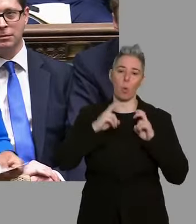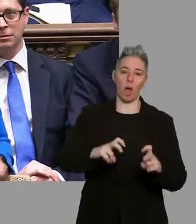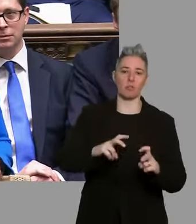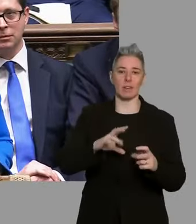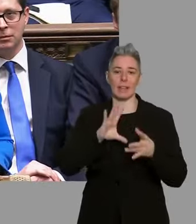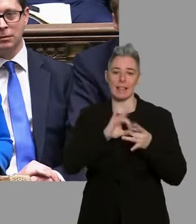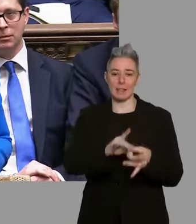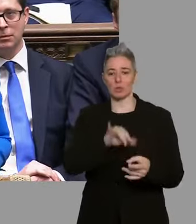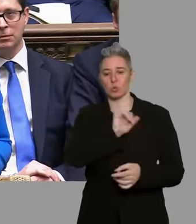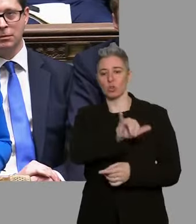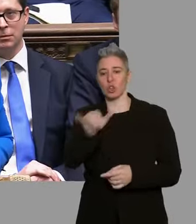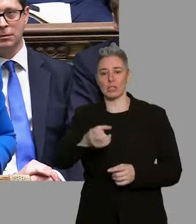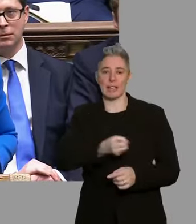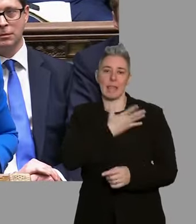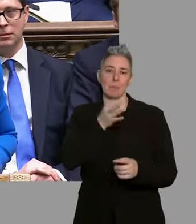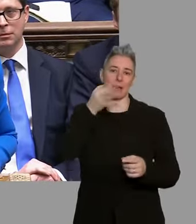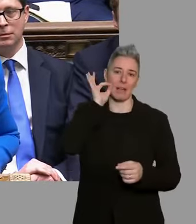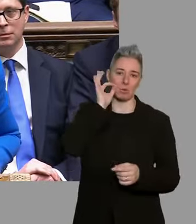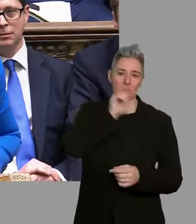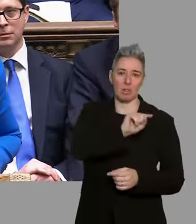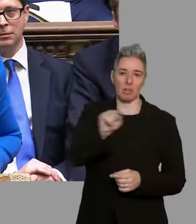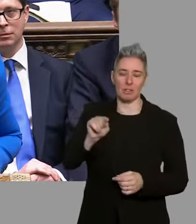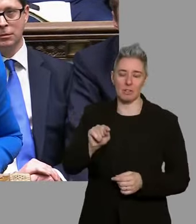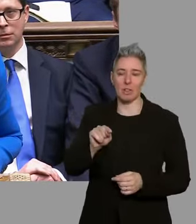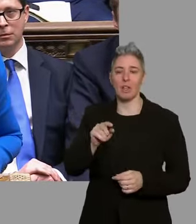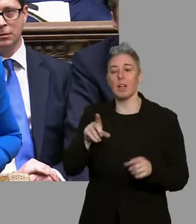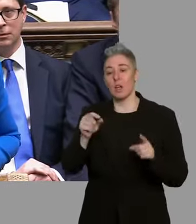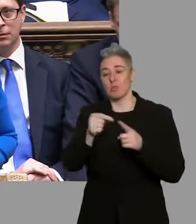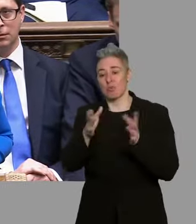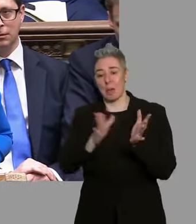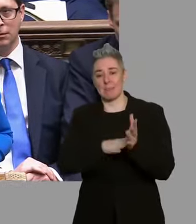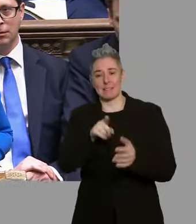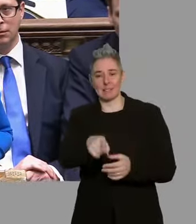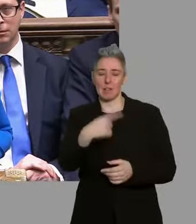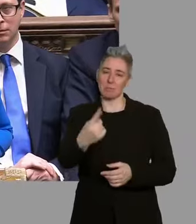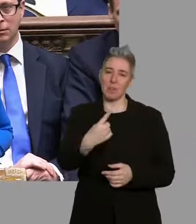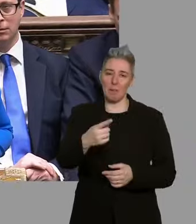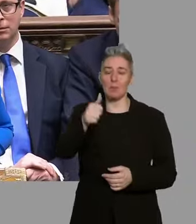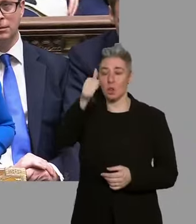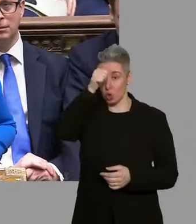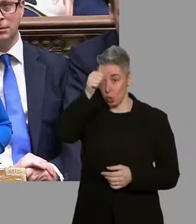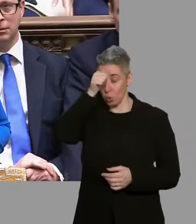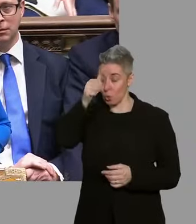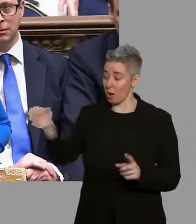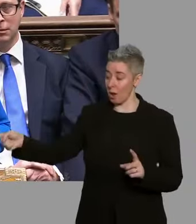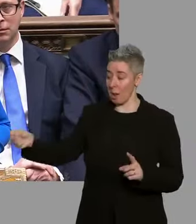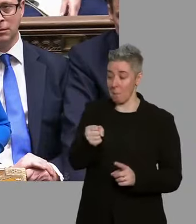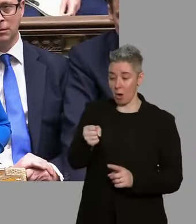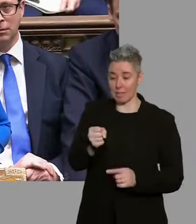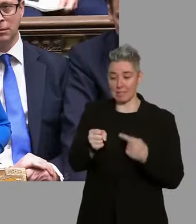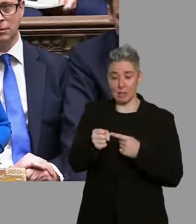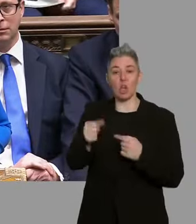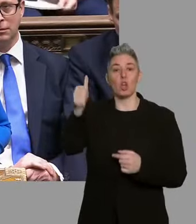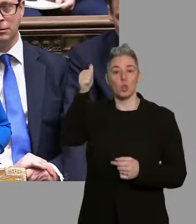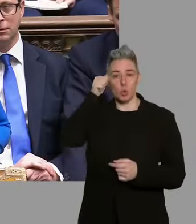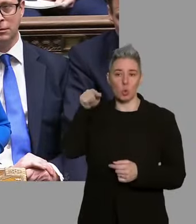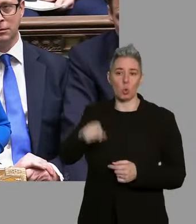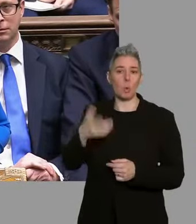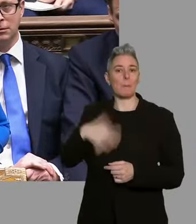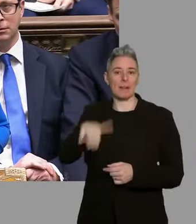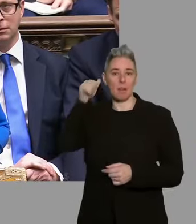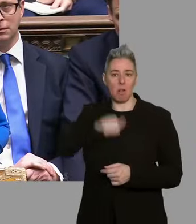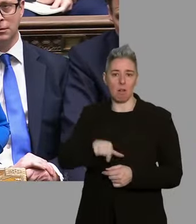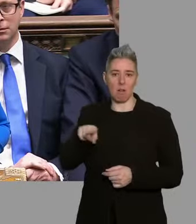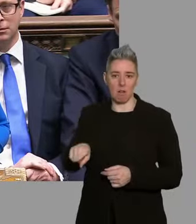Minister knowingly appointed a convicted fraudster as his Transport Secretary. The anti-corruption minister he had